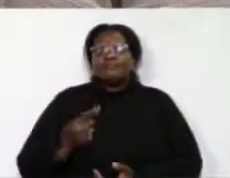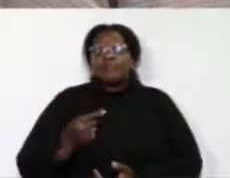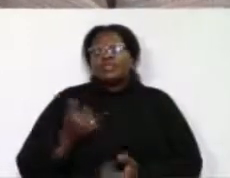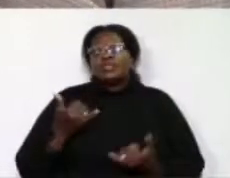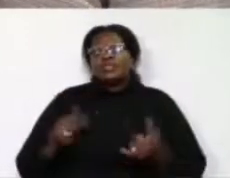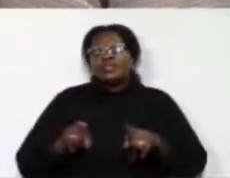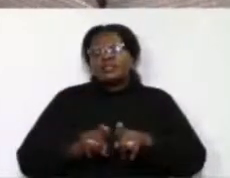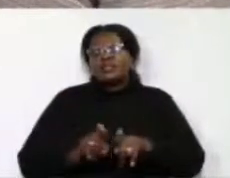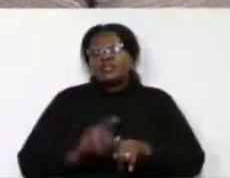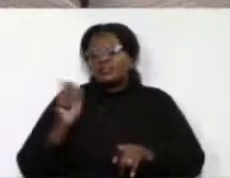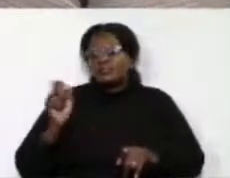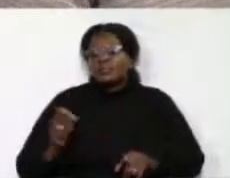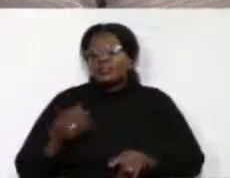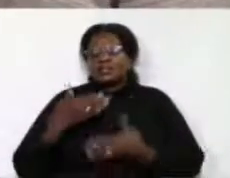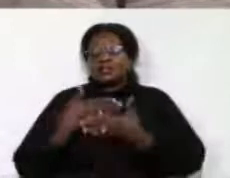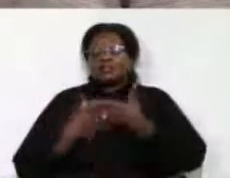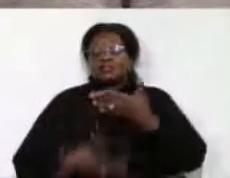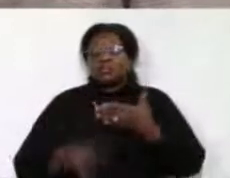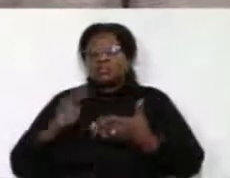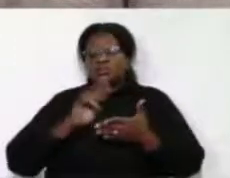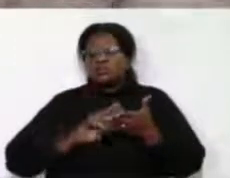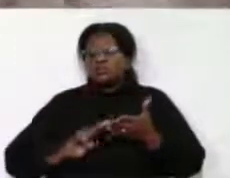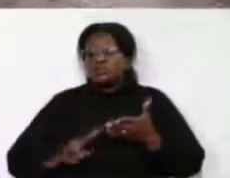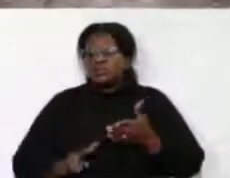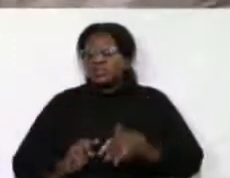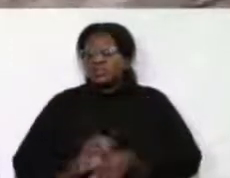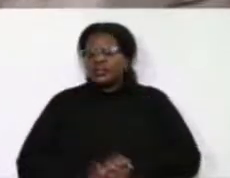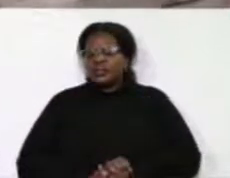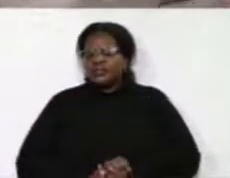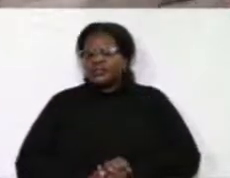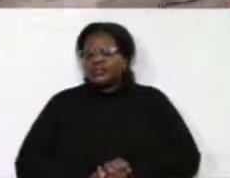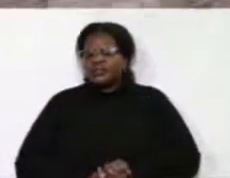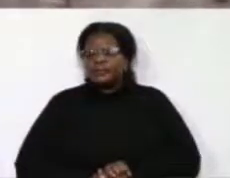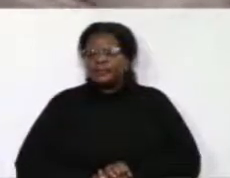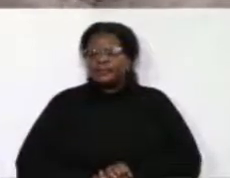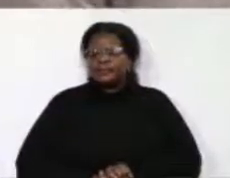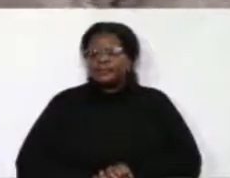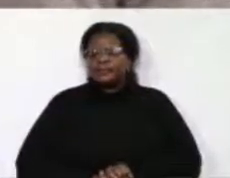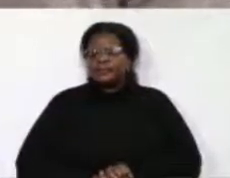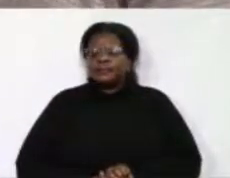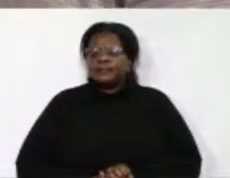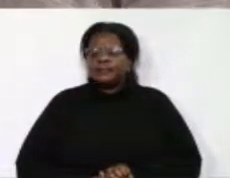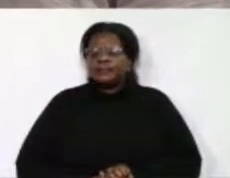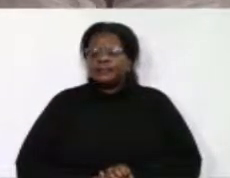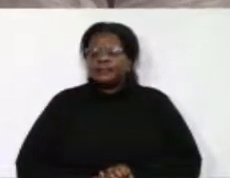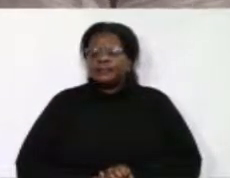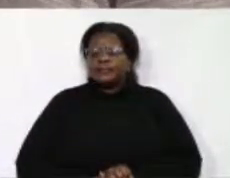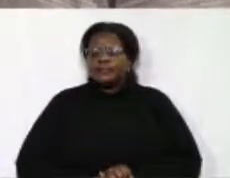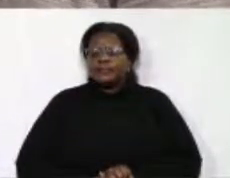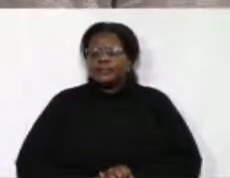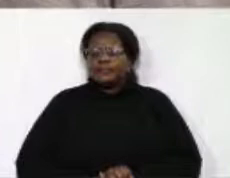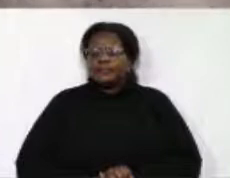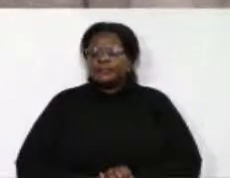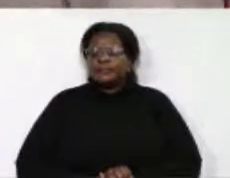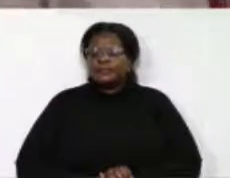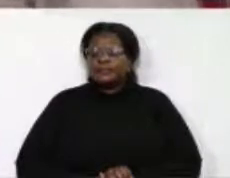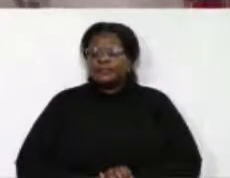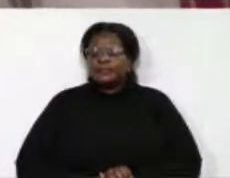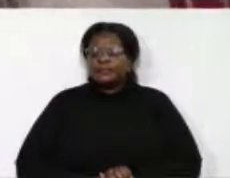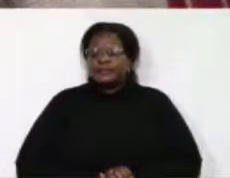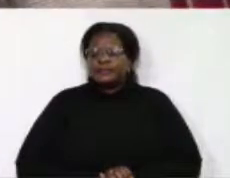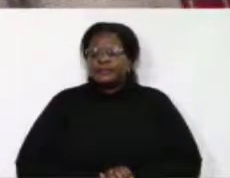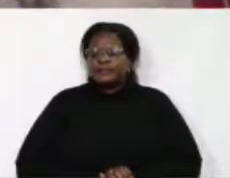that cash equivalents can be cash, can actually be money in your tin, but it could also be other assets that can be converted to cash